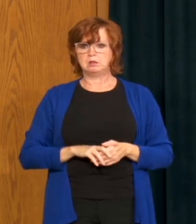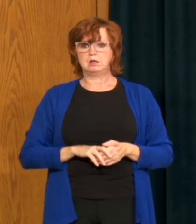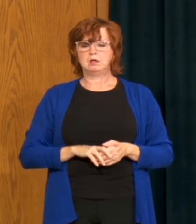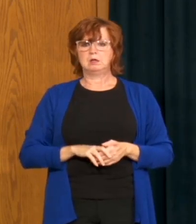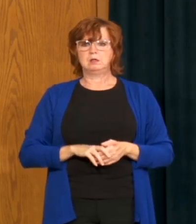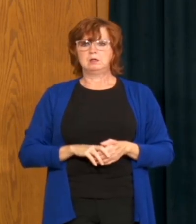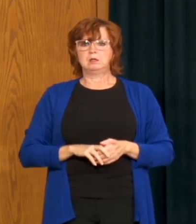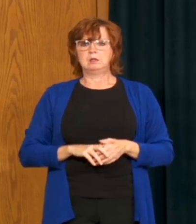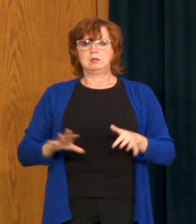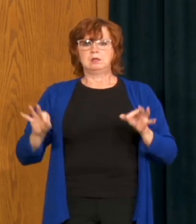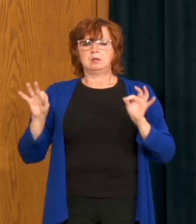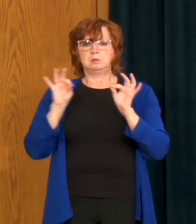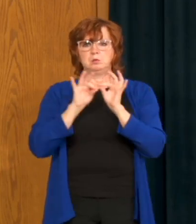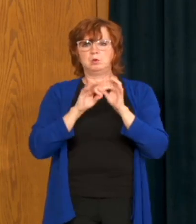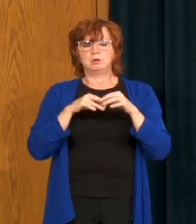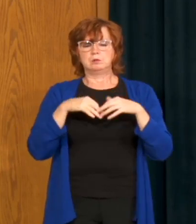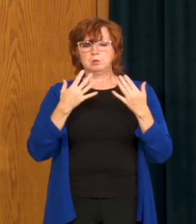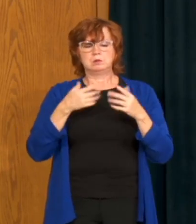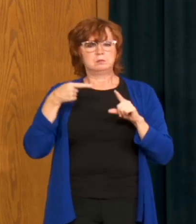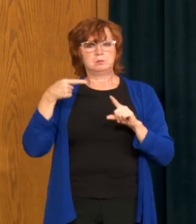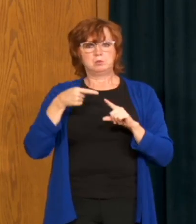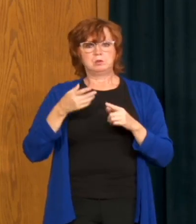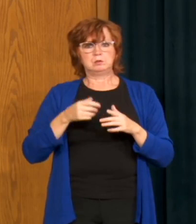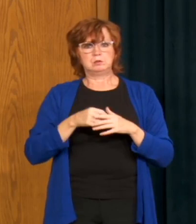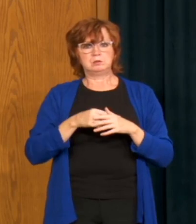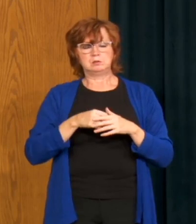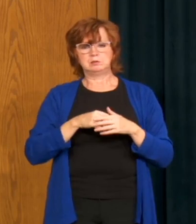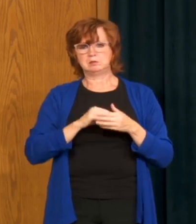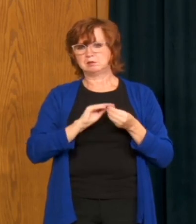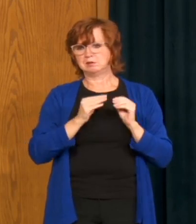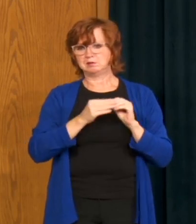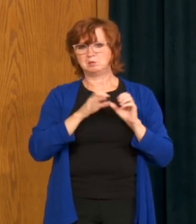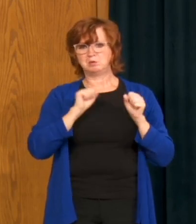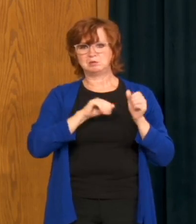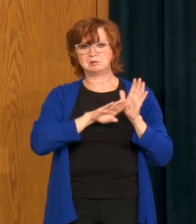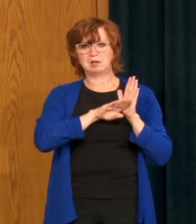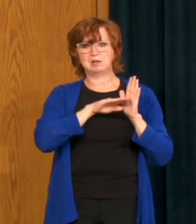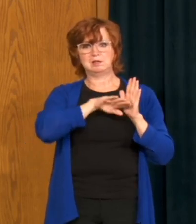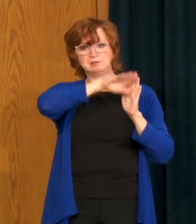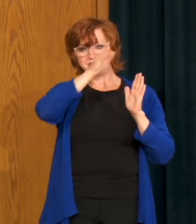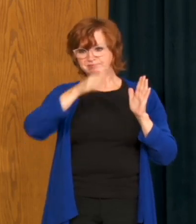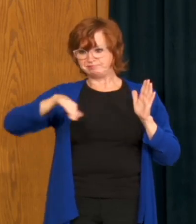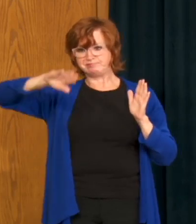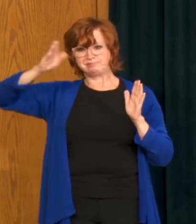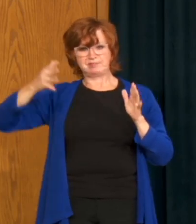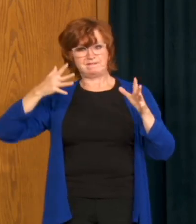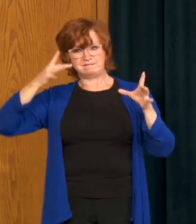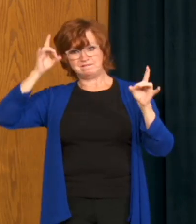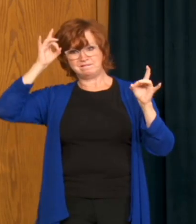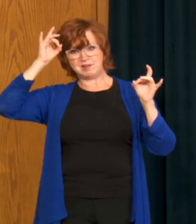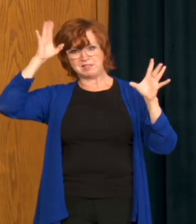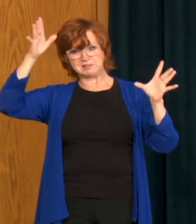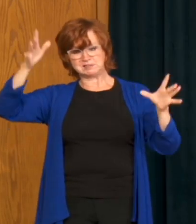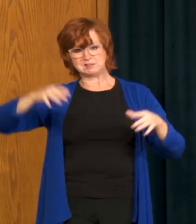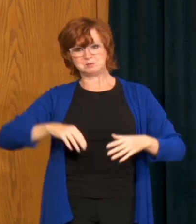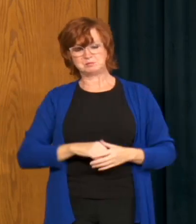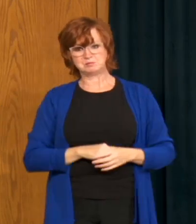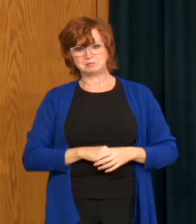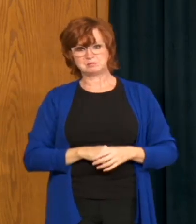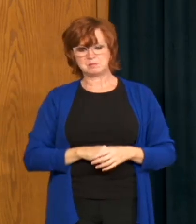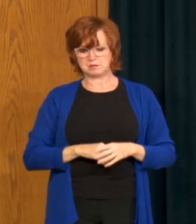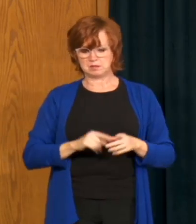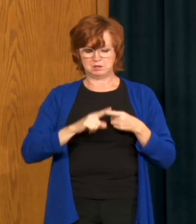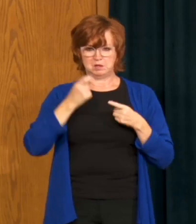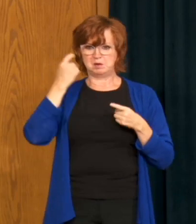actually changes the direction of COVID activity very quickly. And similarly, the south and central parts of Saskatchewan were extremely quiet,